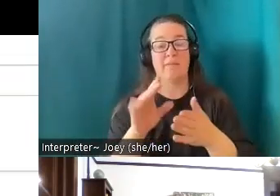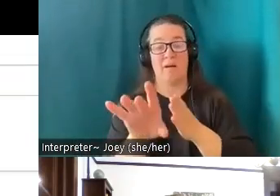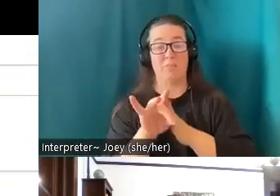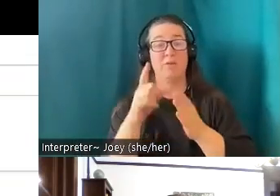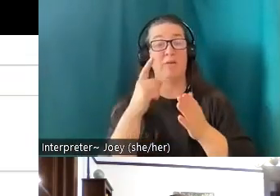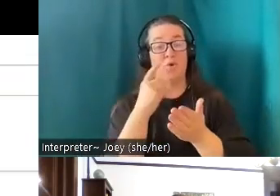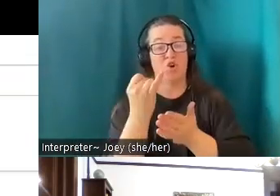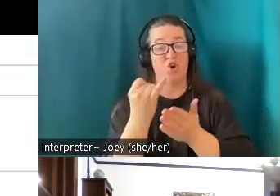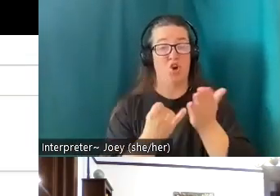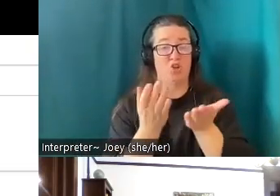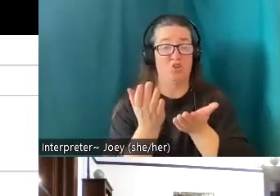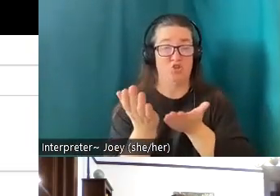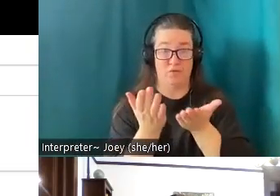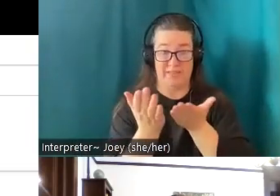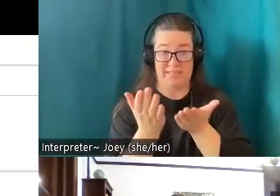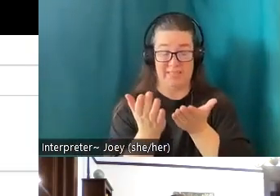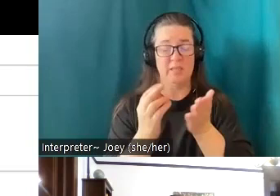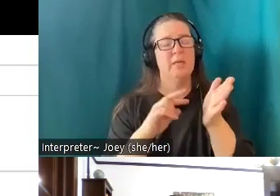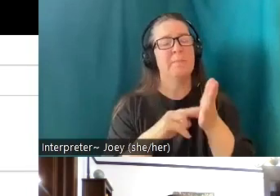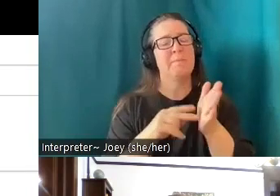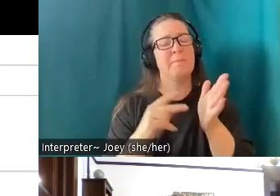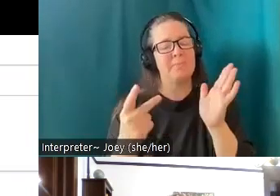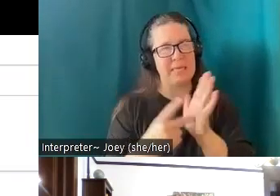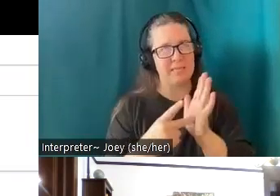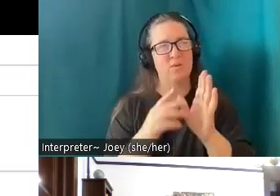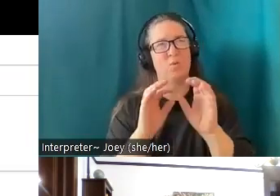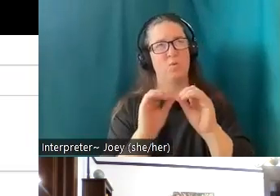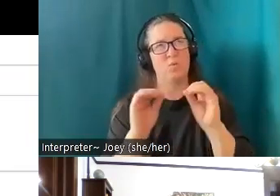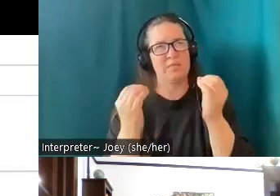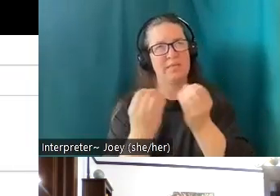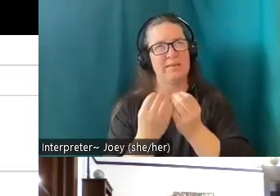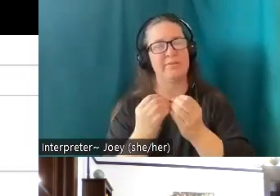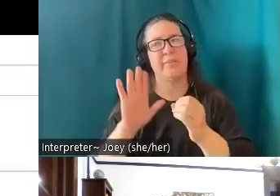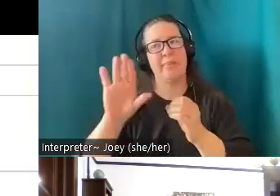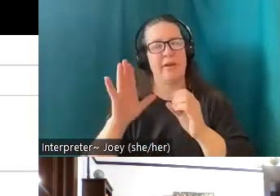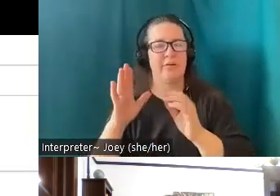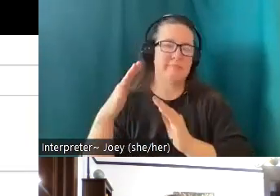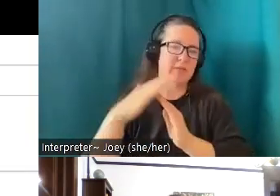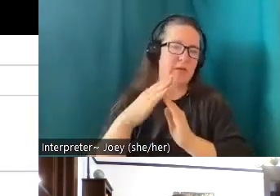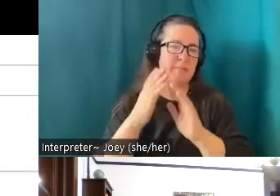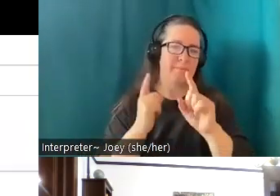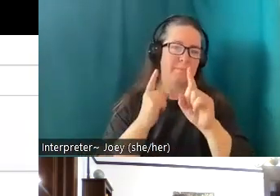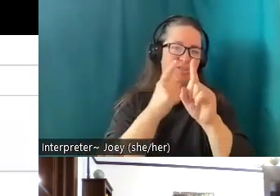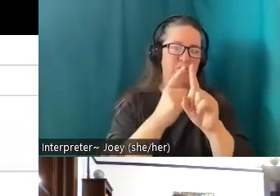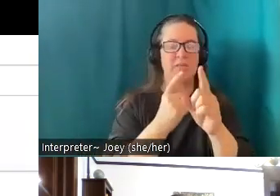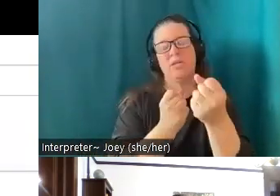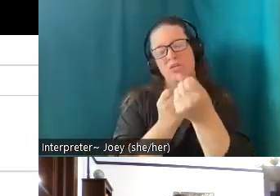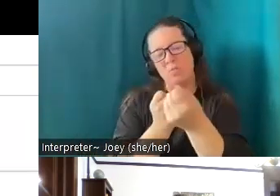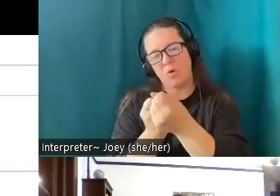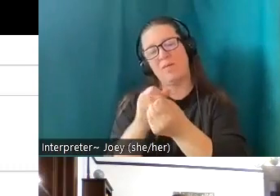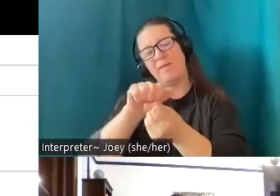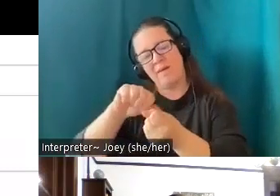service. What we mean by this is an organization whose primary mission is to support other arts organizations